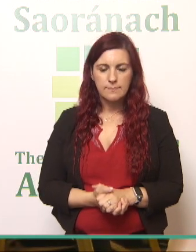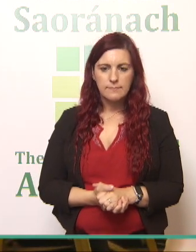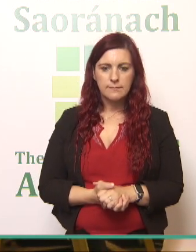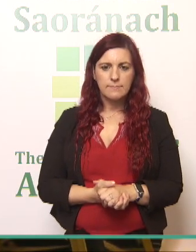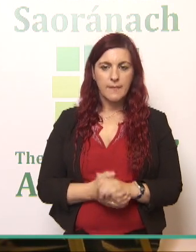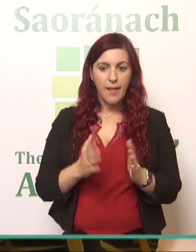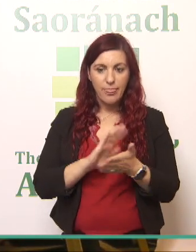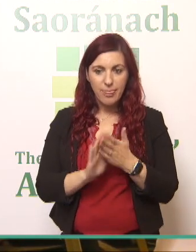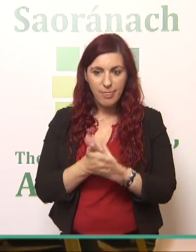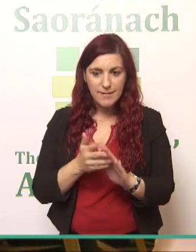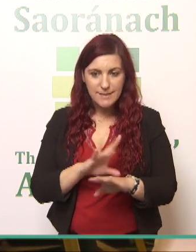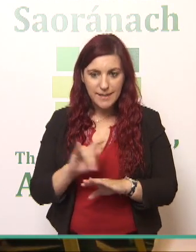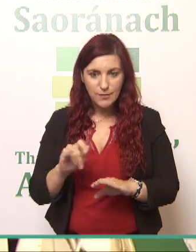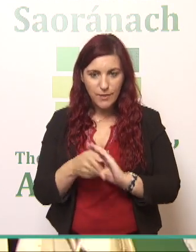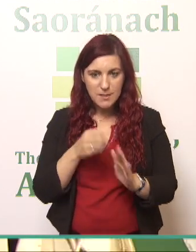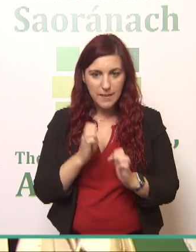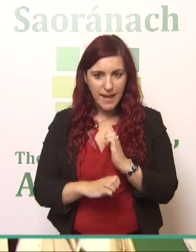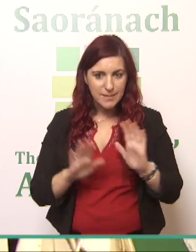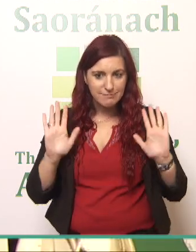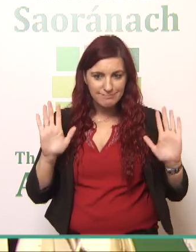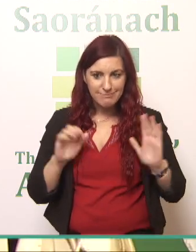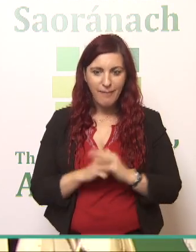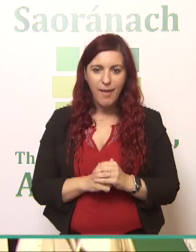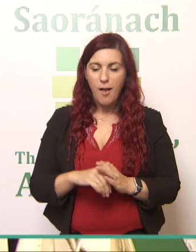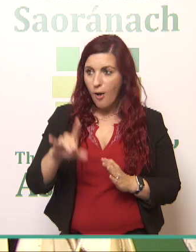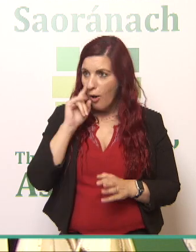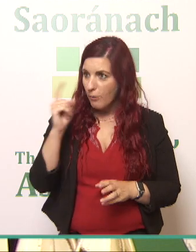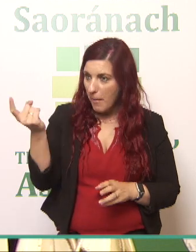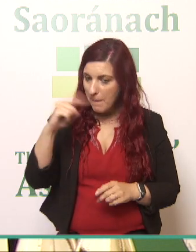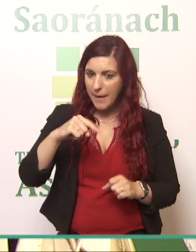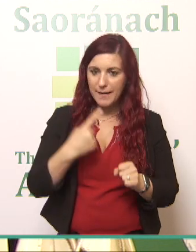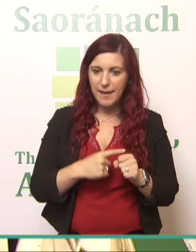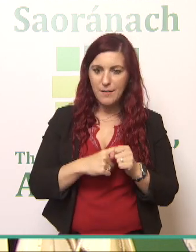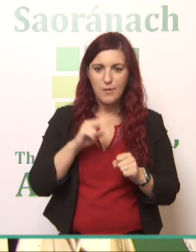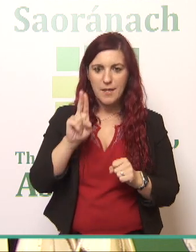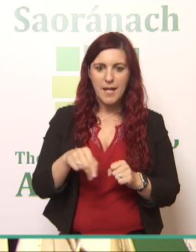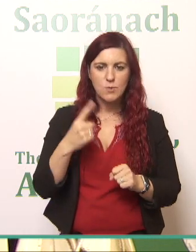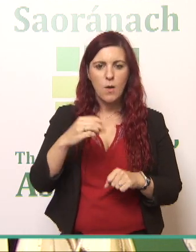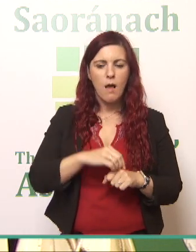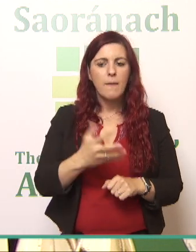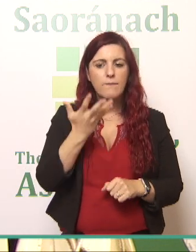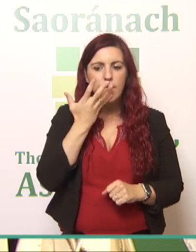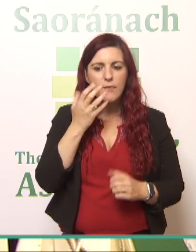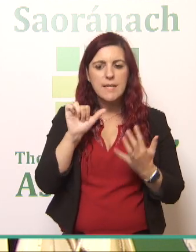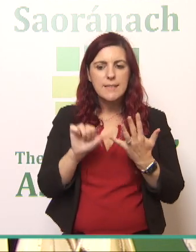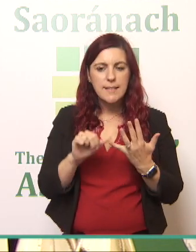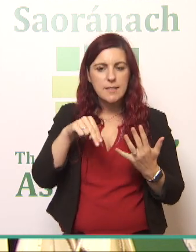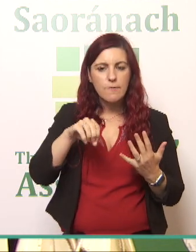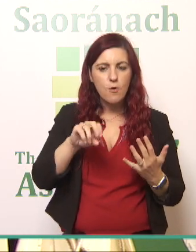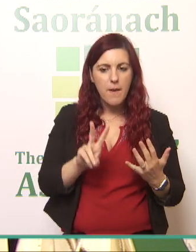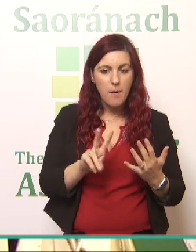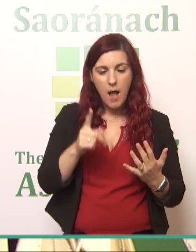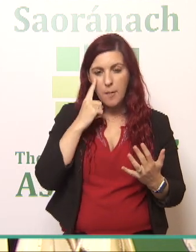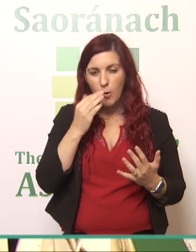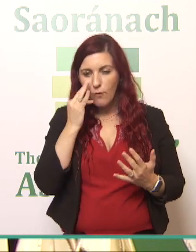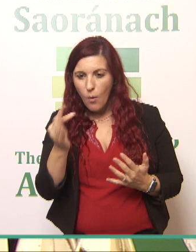That's it for this weekend's session. I hope you will all be able to come back and for the next one, the 5th and 6th. I'm really looking forward to seeing